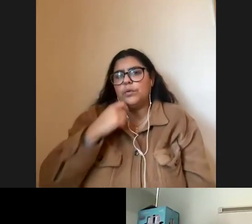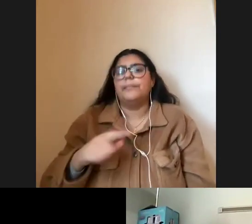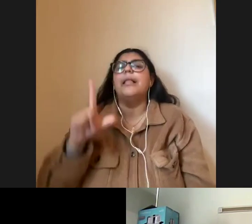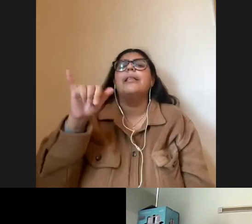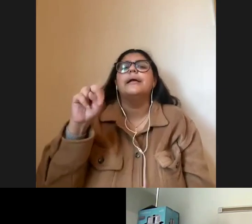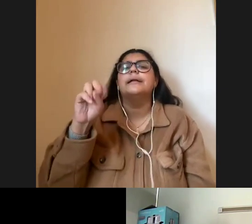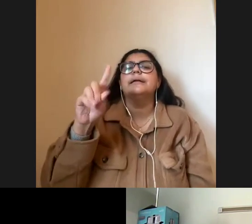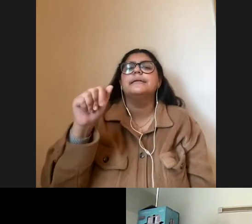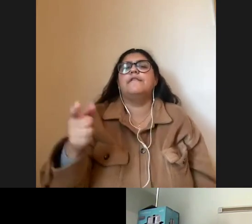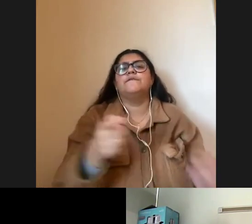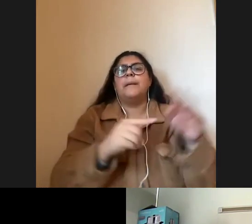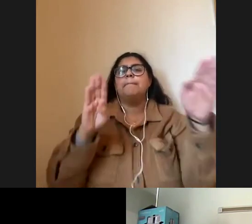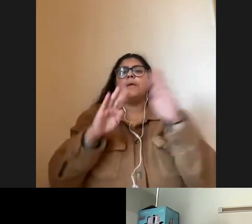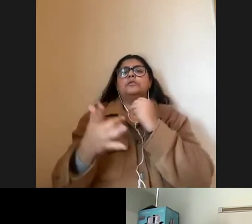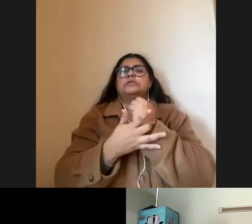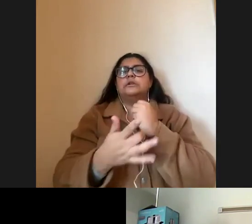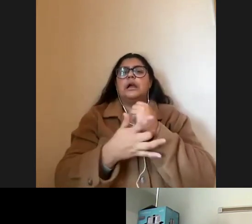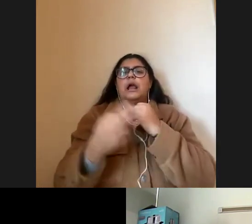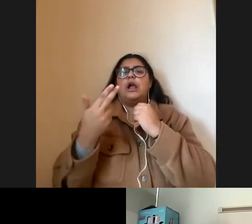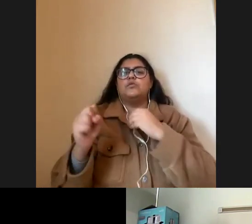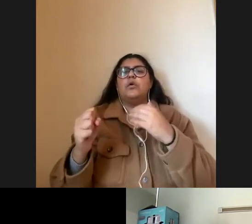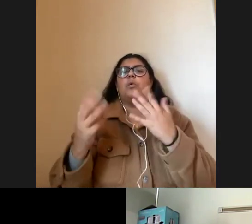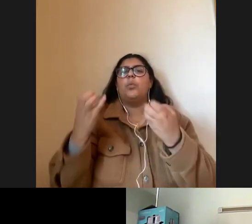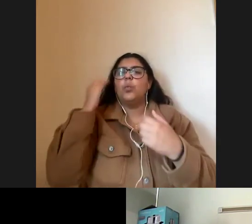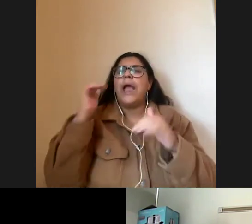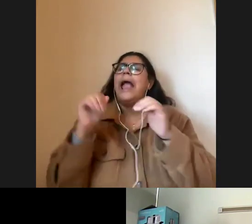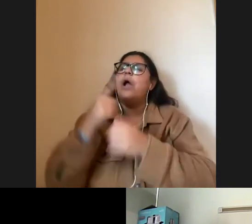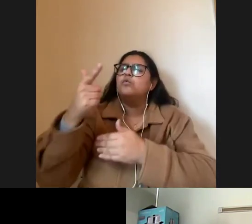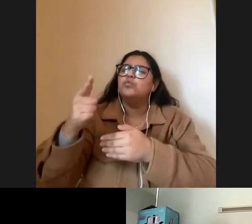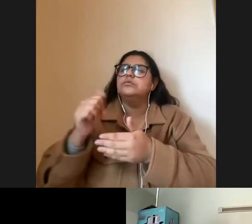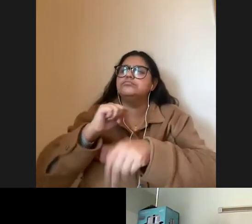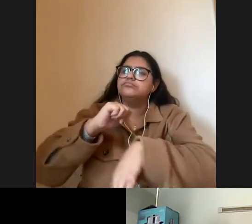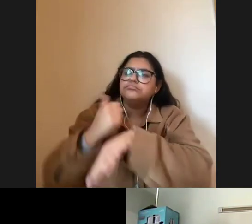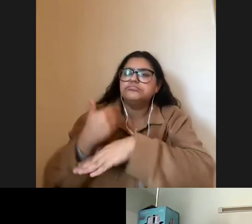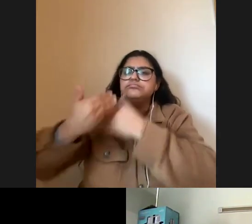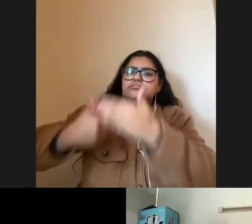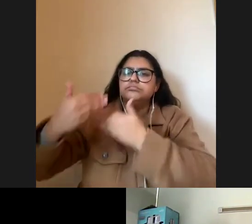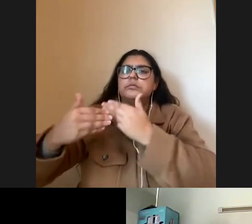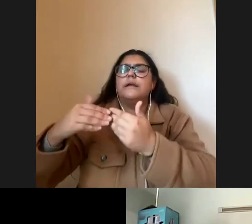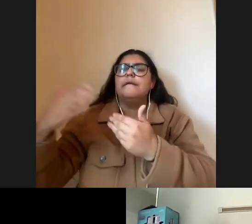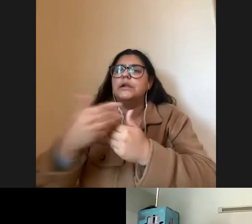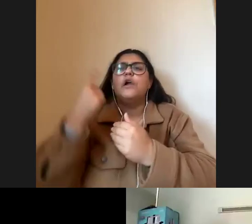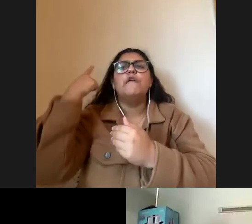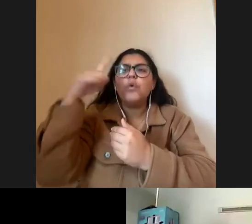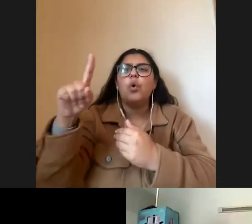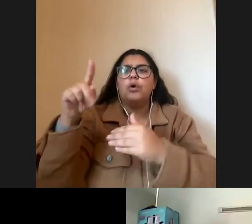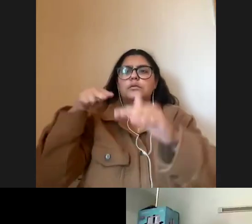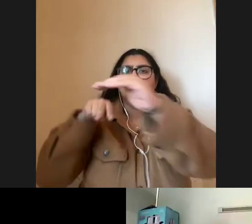a biotechnology high school wants to know, how do you prepare the fish for the micro CT scan? Yeah, great